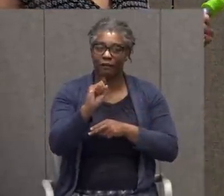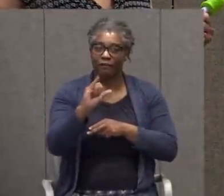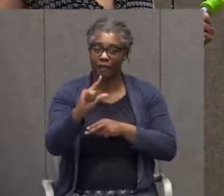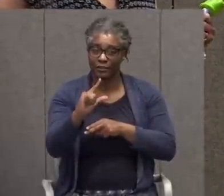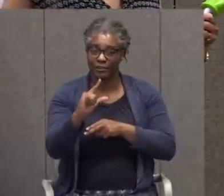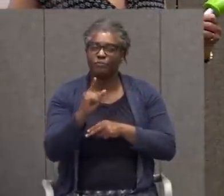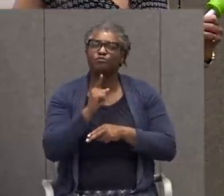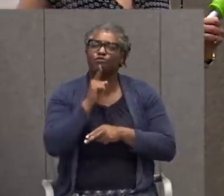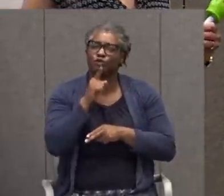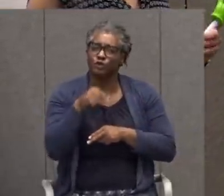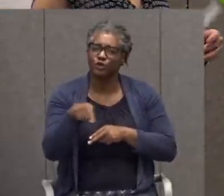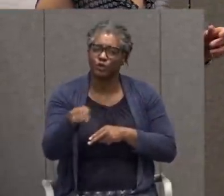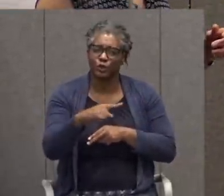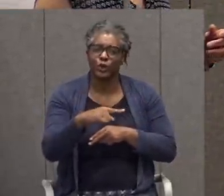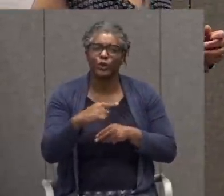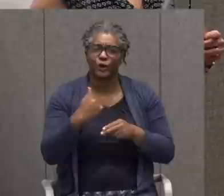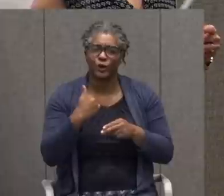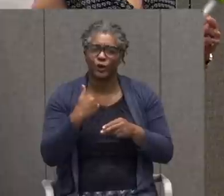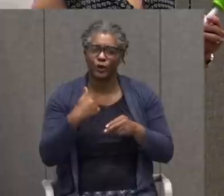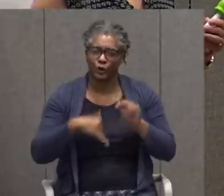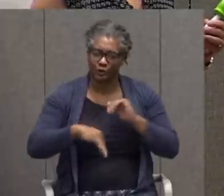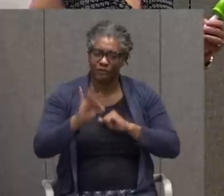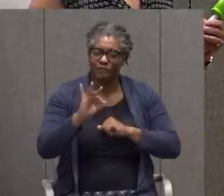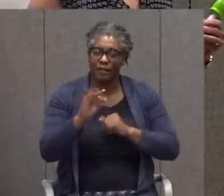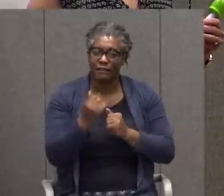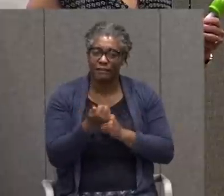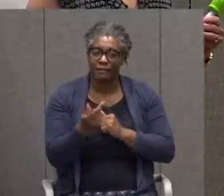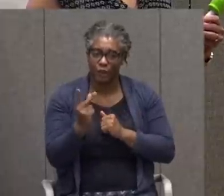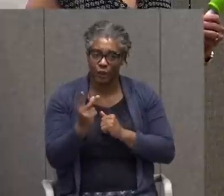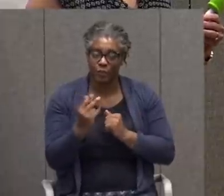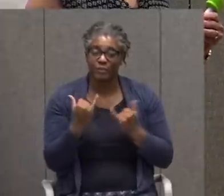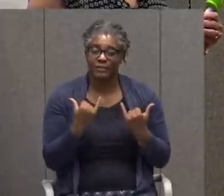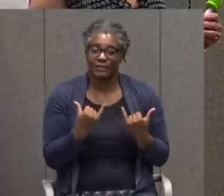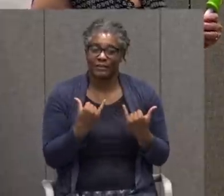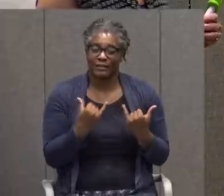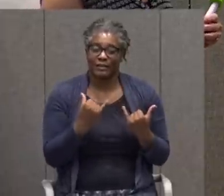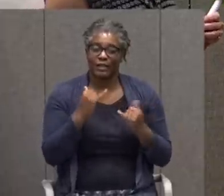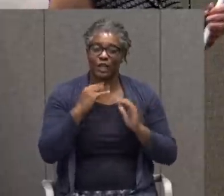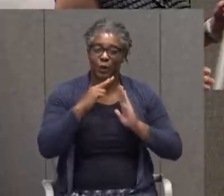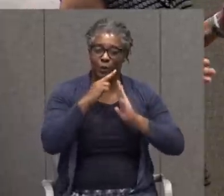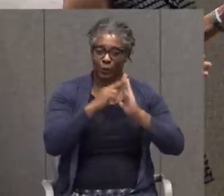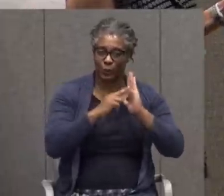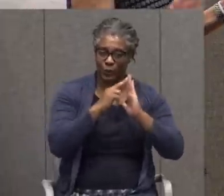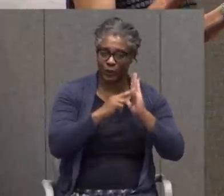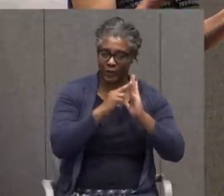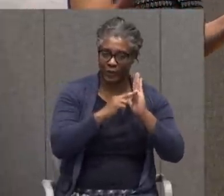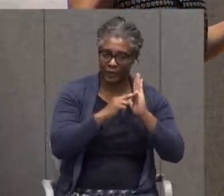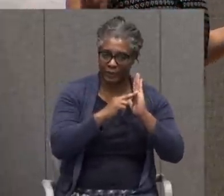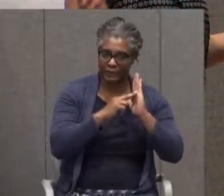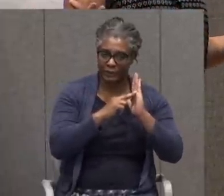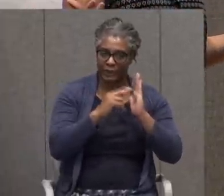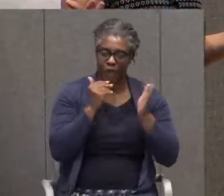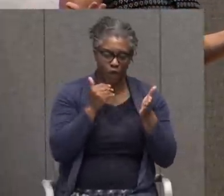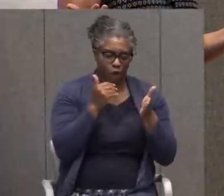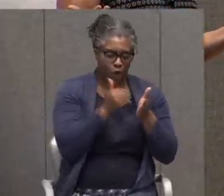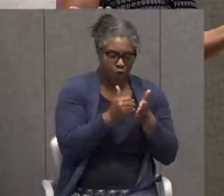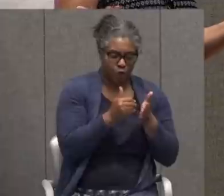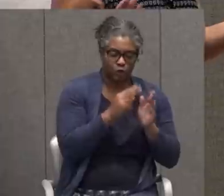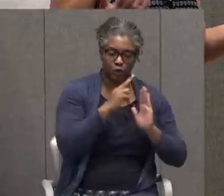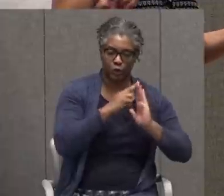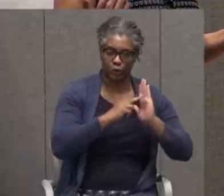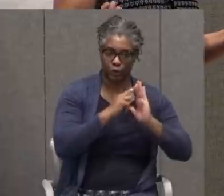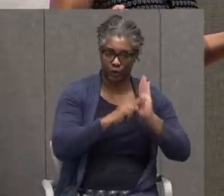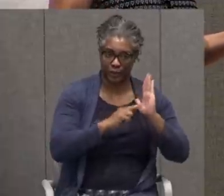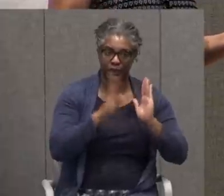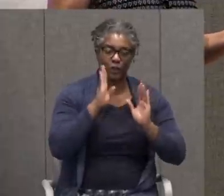out exploring, but we're going to do a close reading on fossils, which will explain to you a little bit